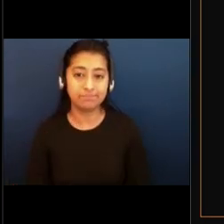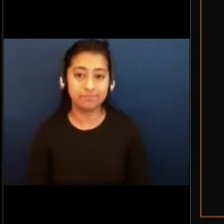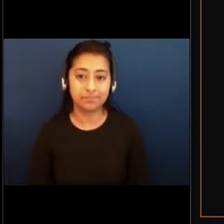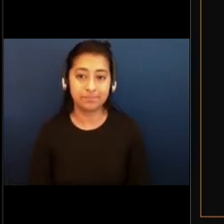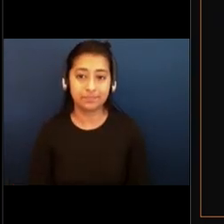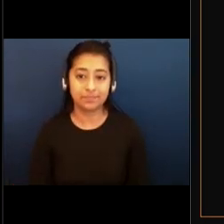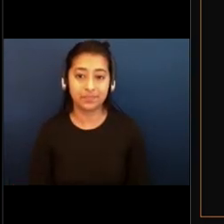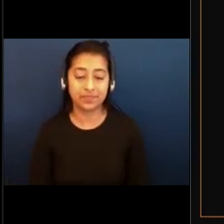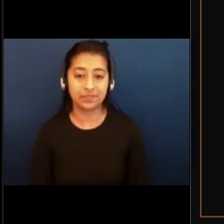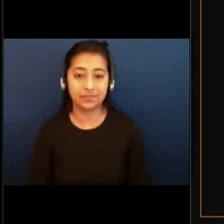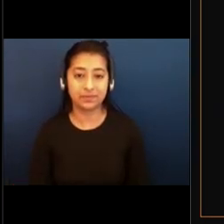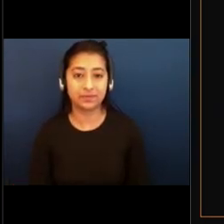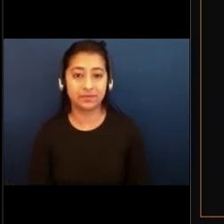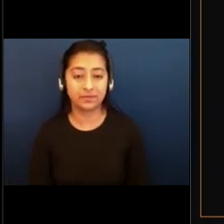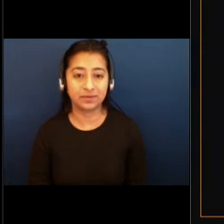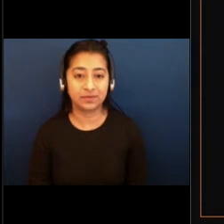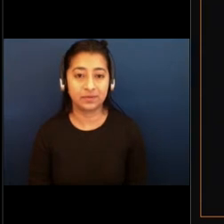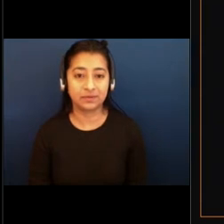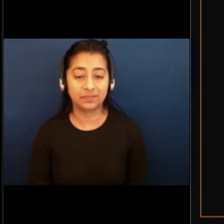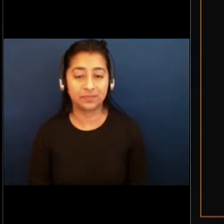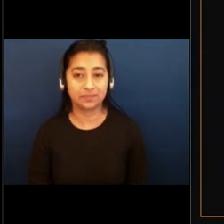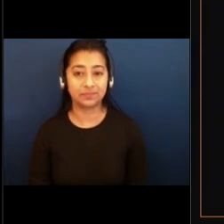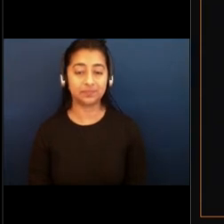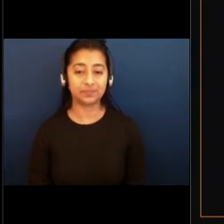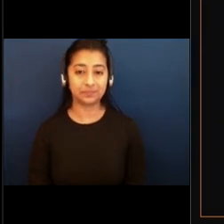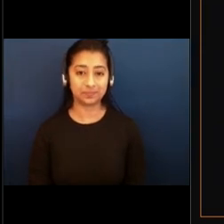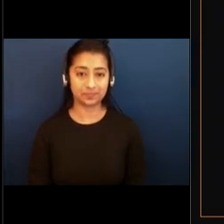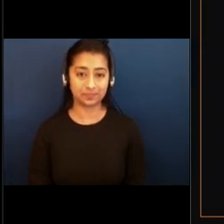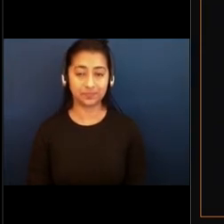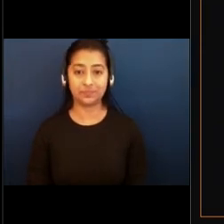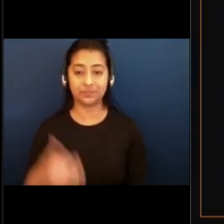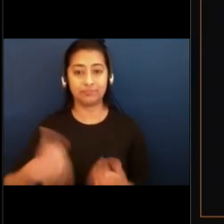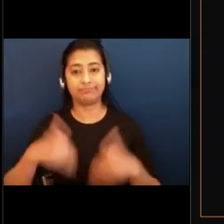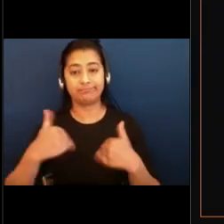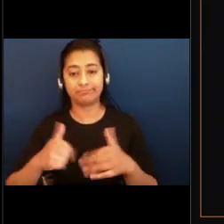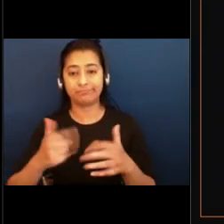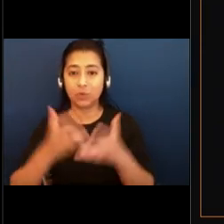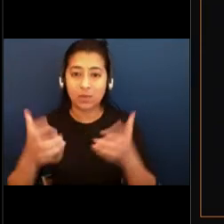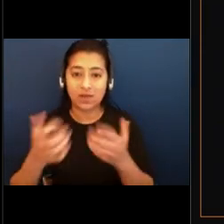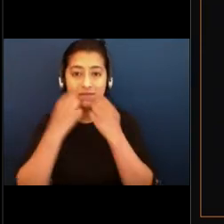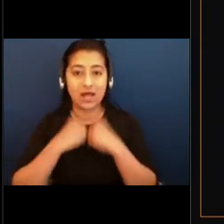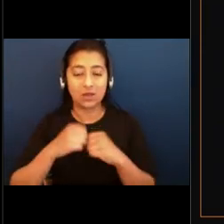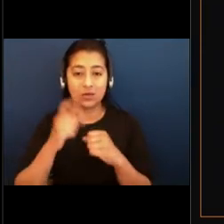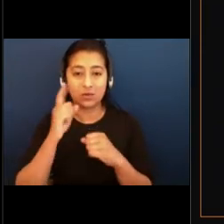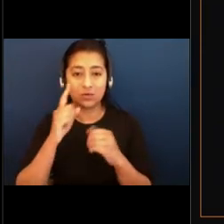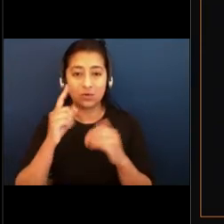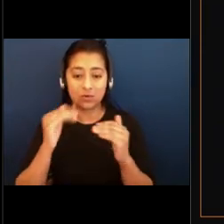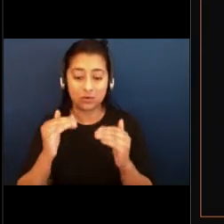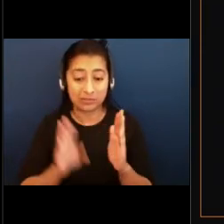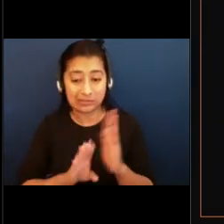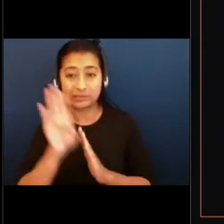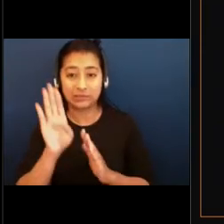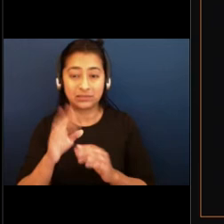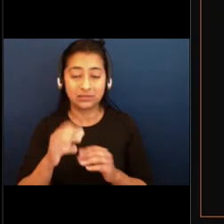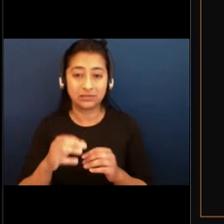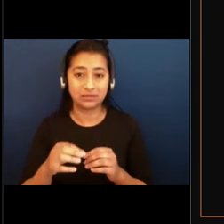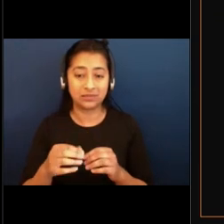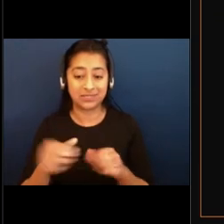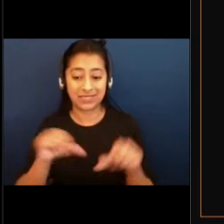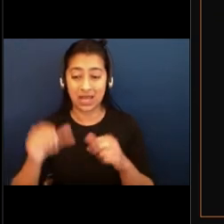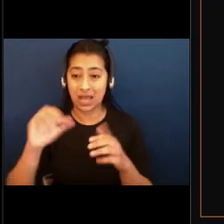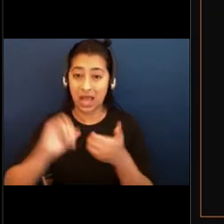I cannot tell you enough of the value I see in advancing science by having more